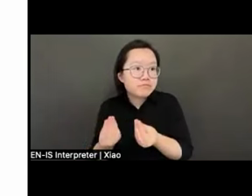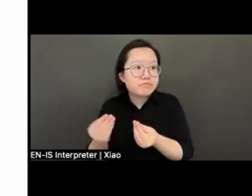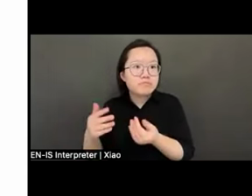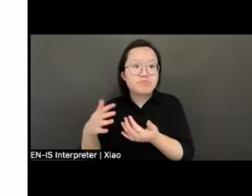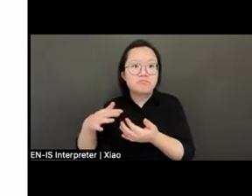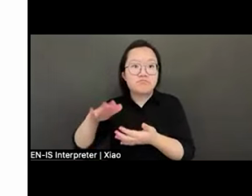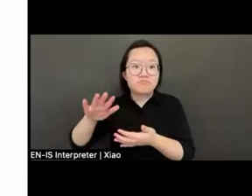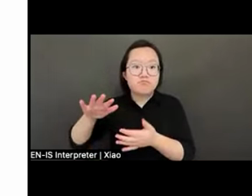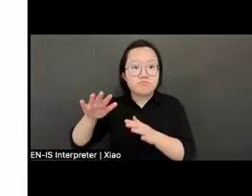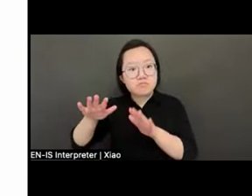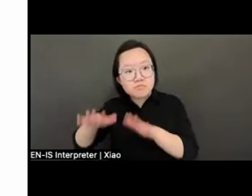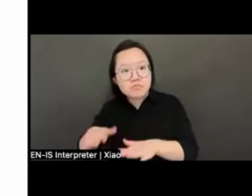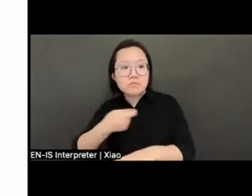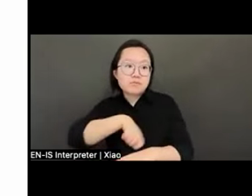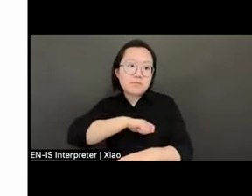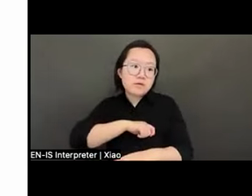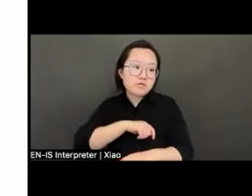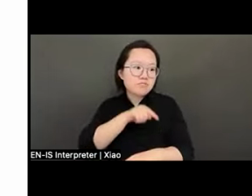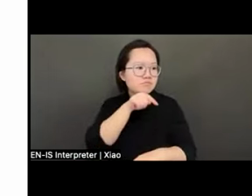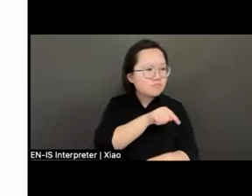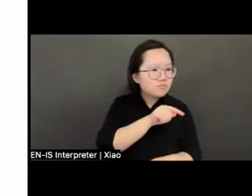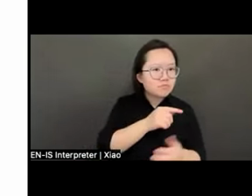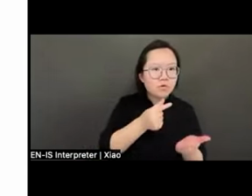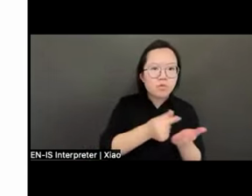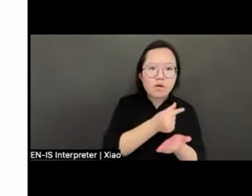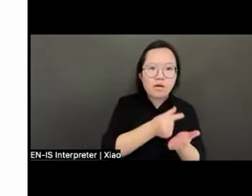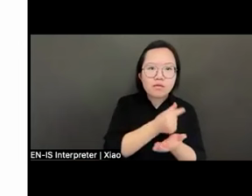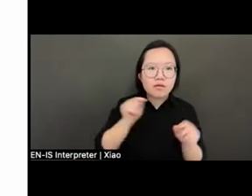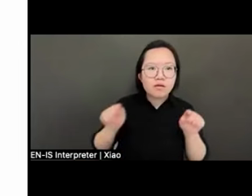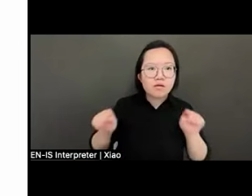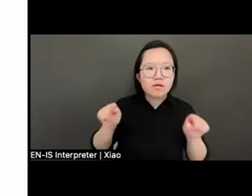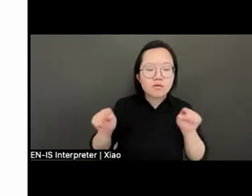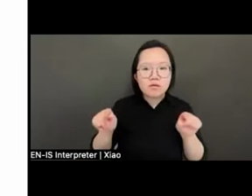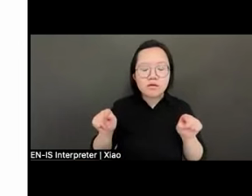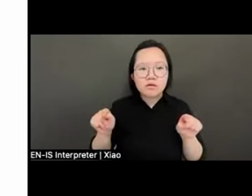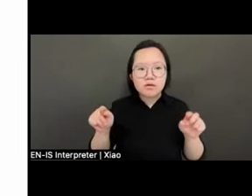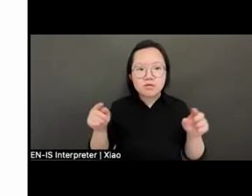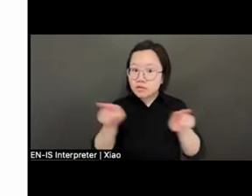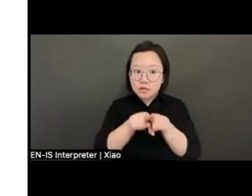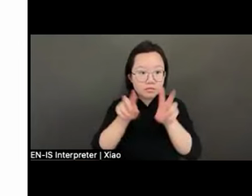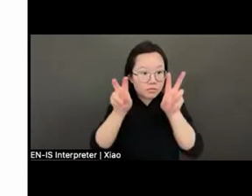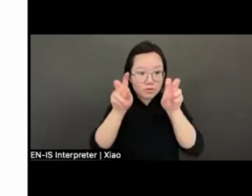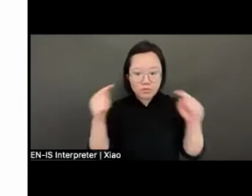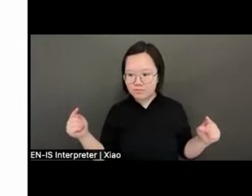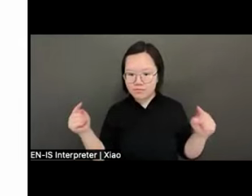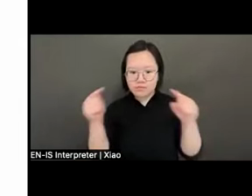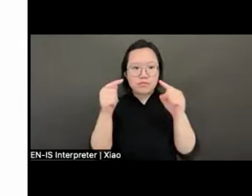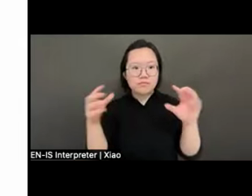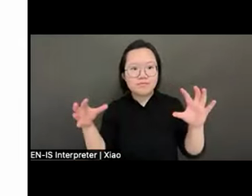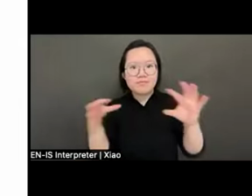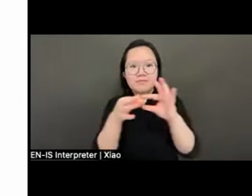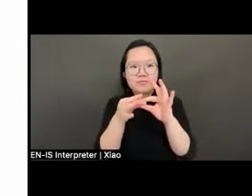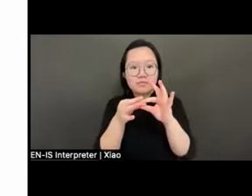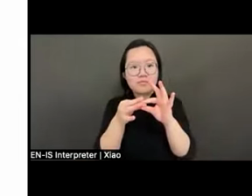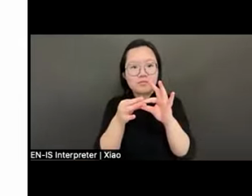one is based in Uganda. You really need to have a topic that is important, that is relevant for